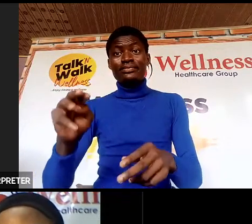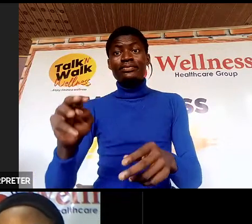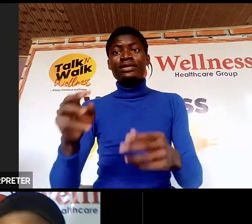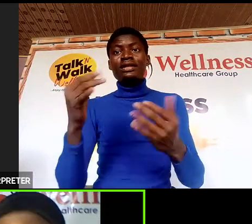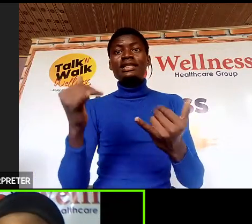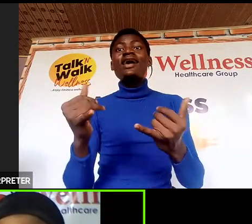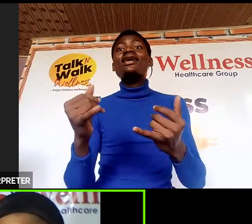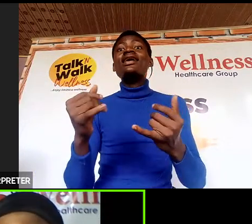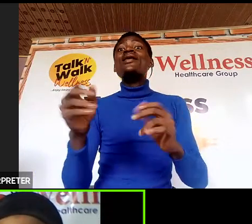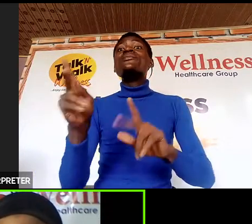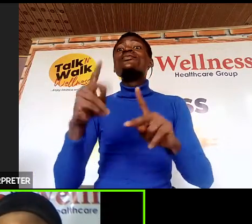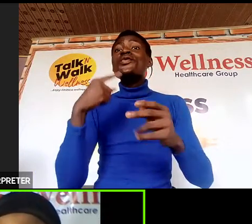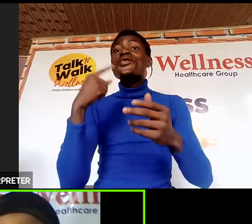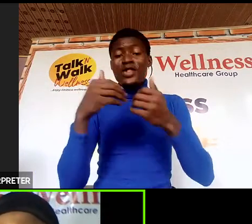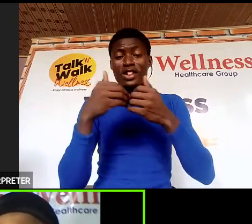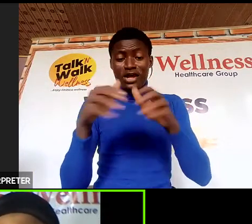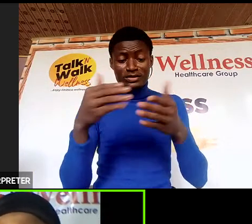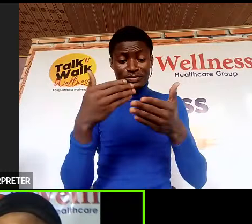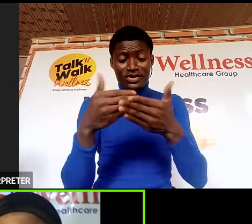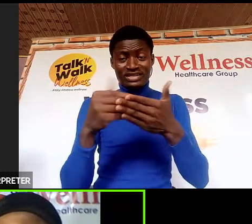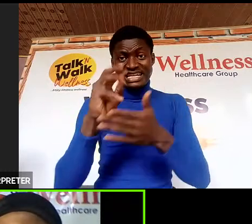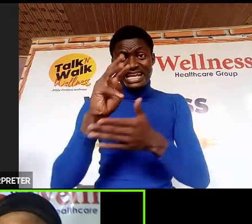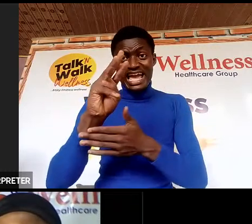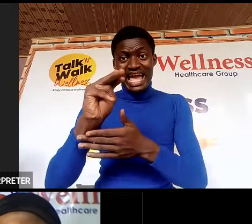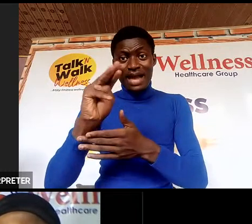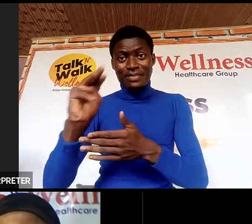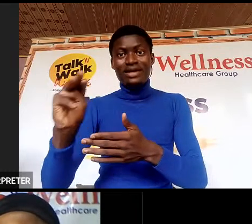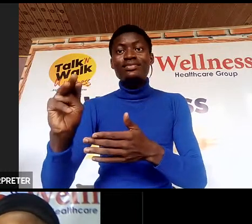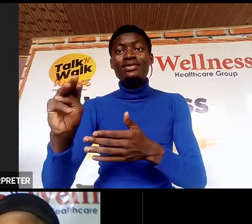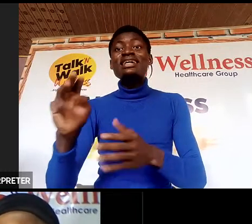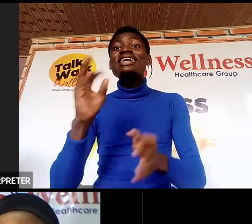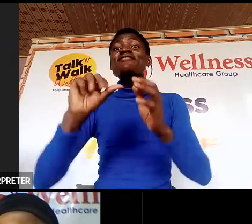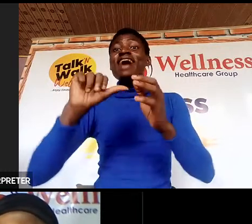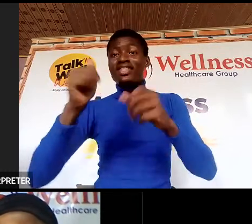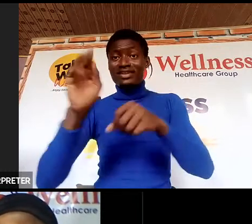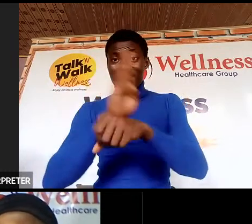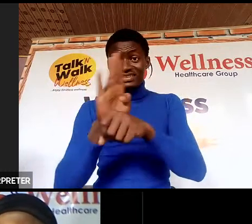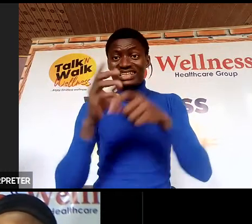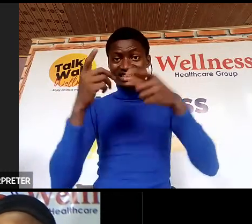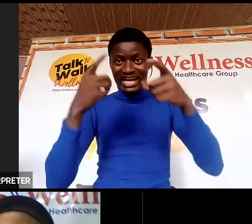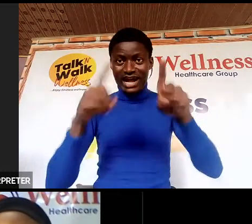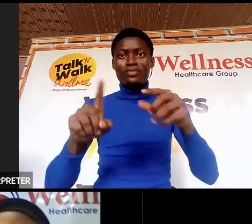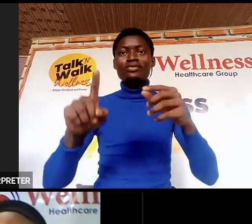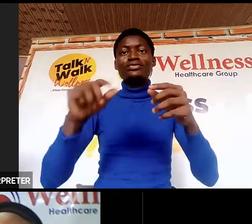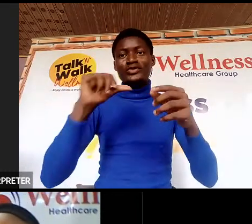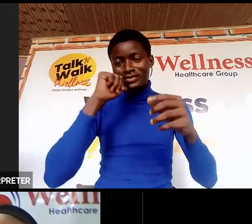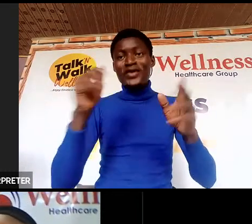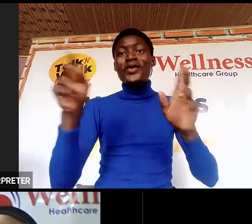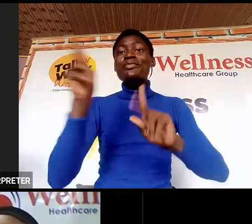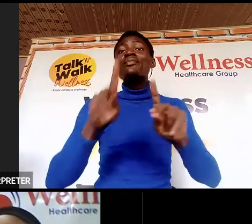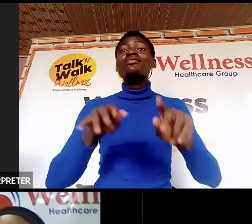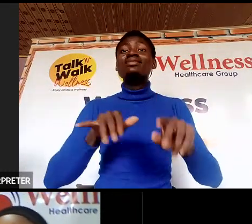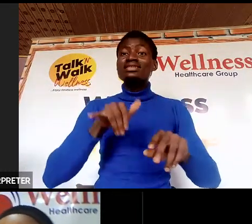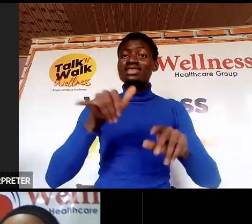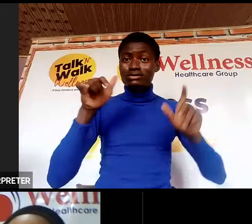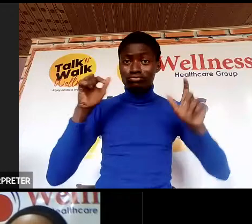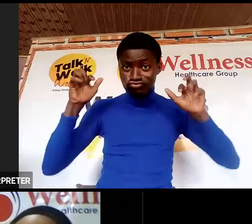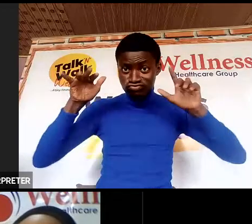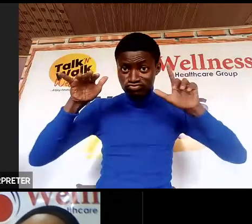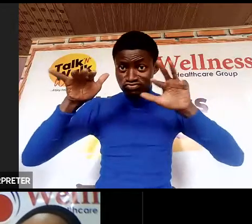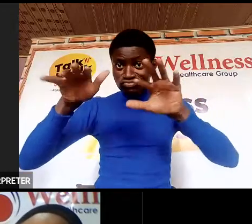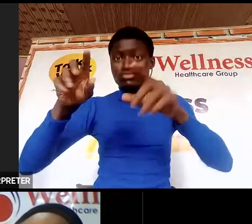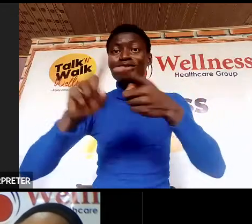like me, I'm not that aggressive, so I would probably never do MMA because I don't have that kind of. I will probably not